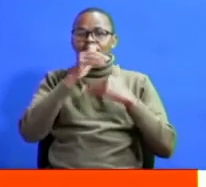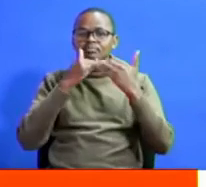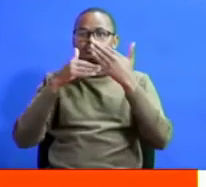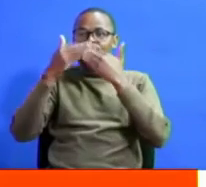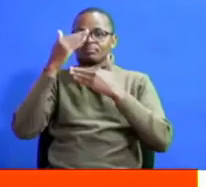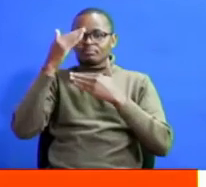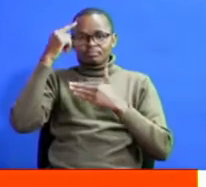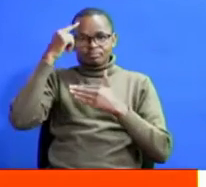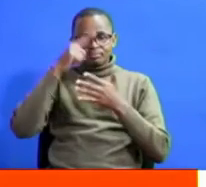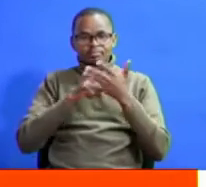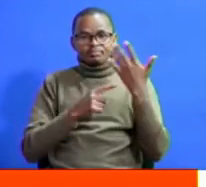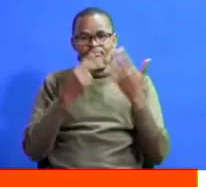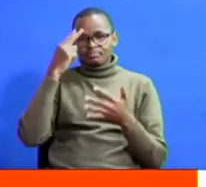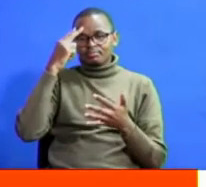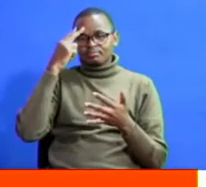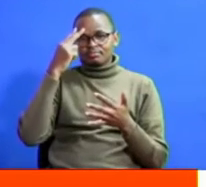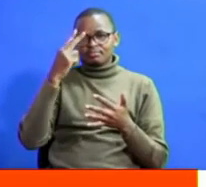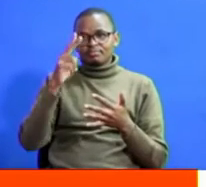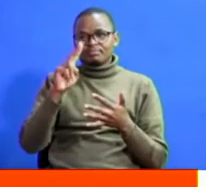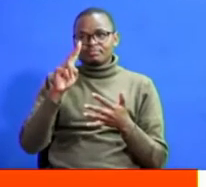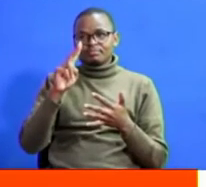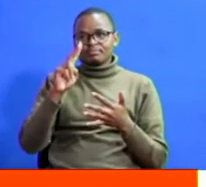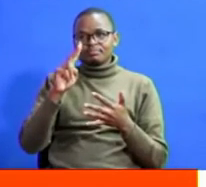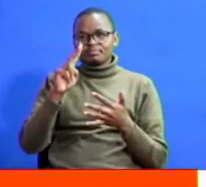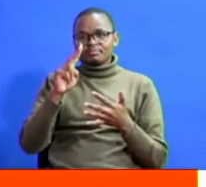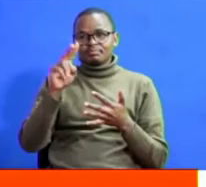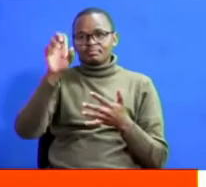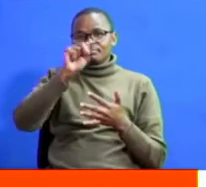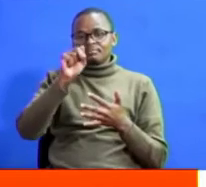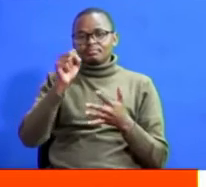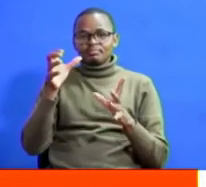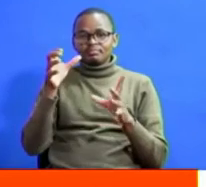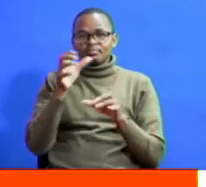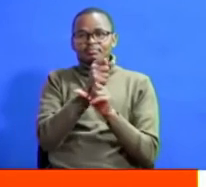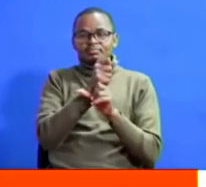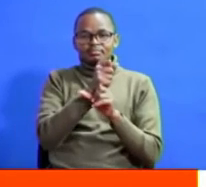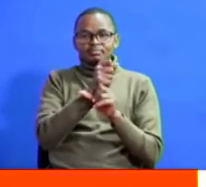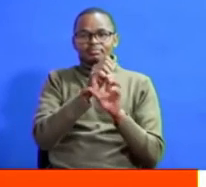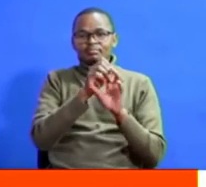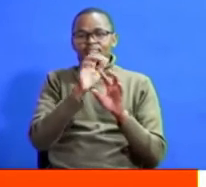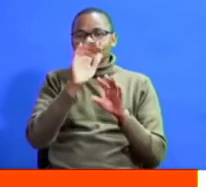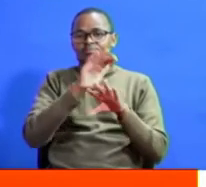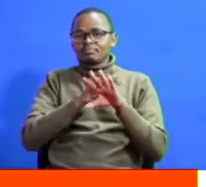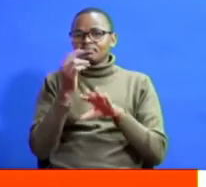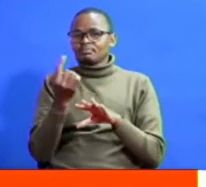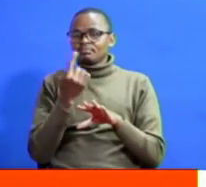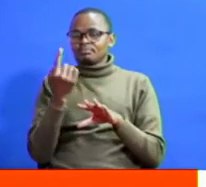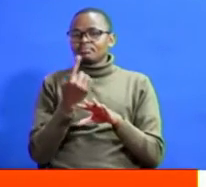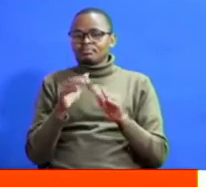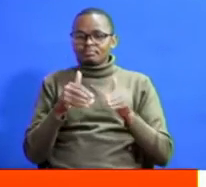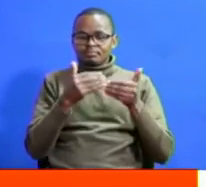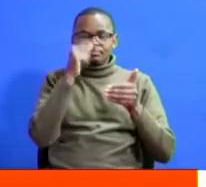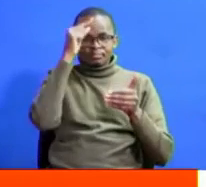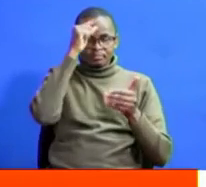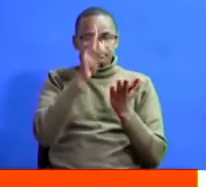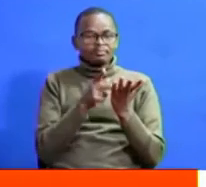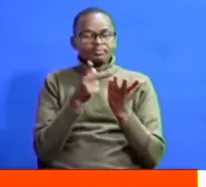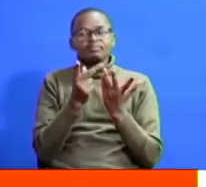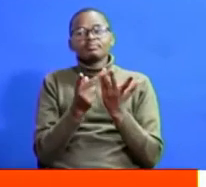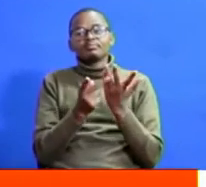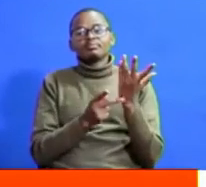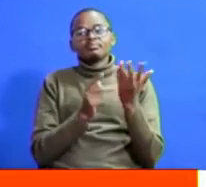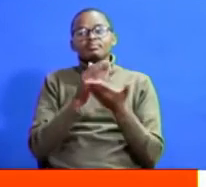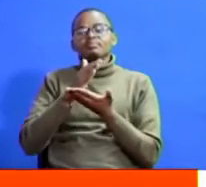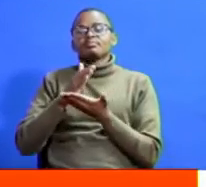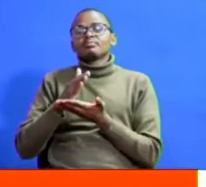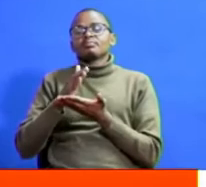victim of what we've seen over, it's called state capture. Mm-hmm. And it's not only on allocation of government projects. Mm-hmm. Some